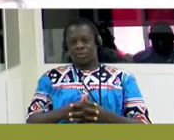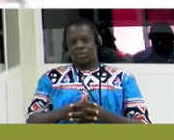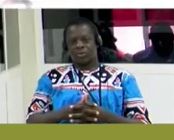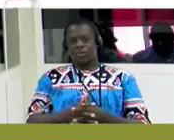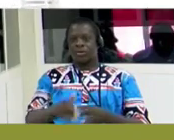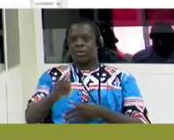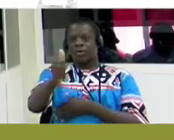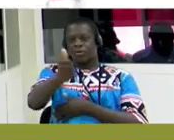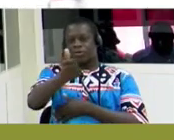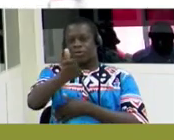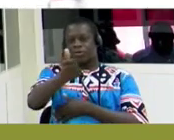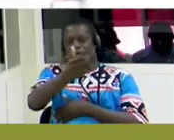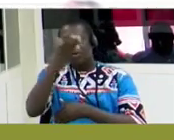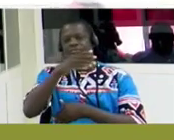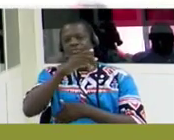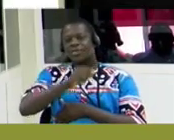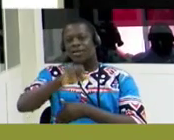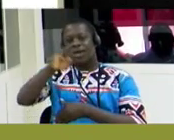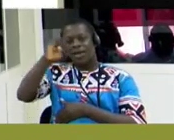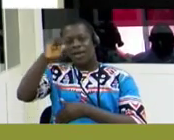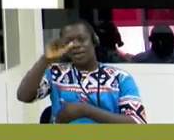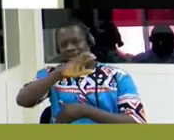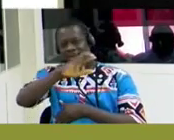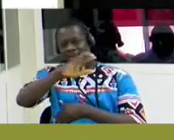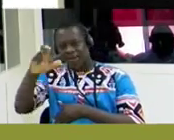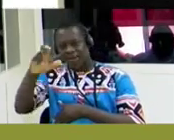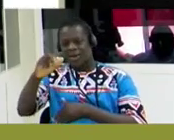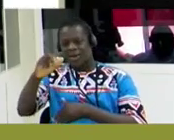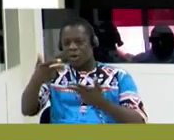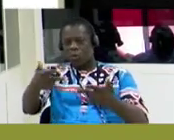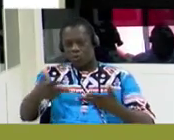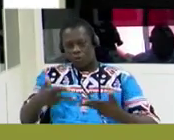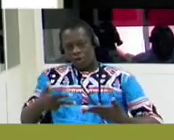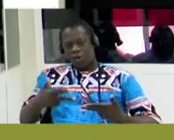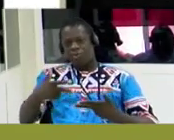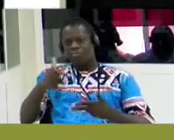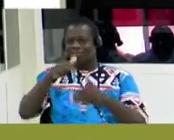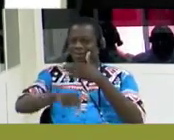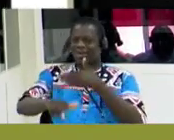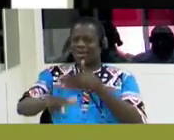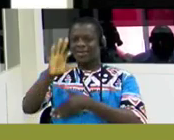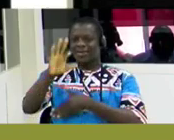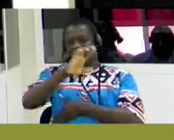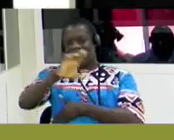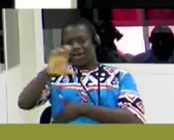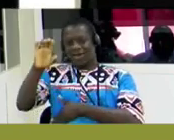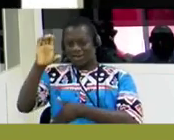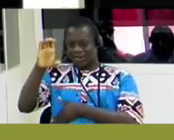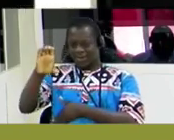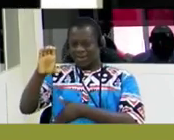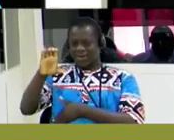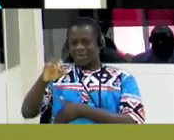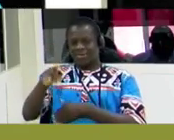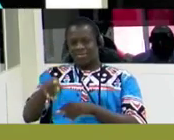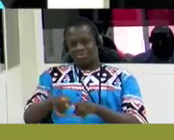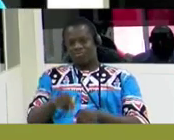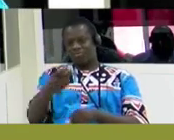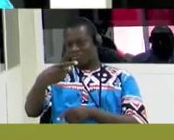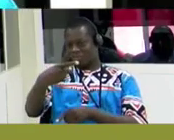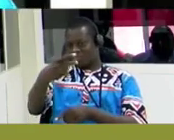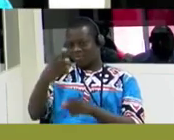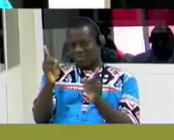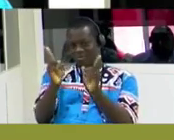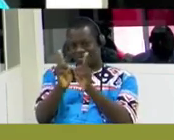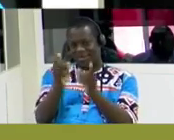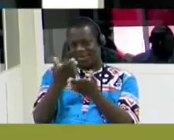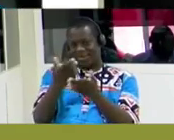Good morning, Mr. Sarr. Welcome to the TRRC. We have already met, and